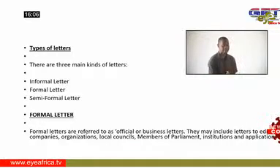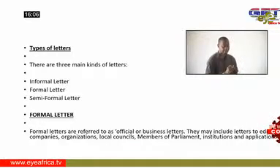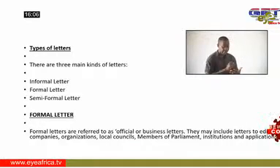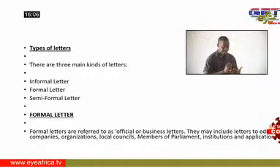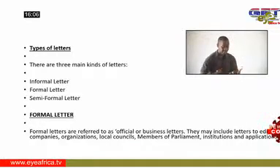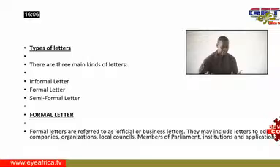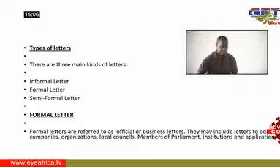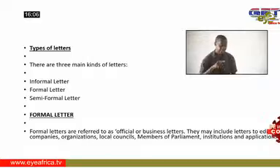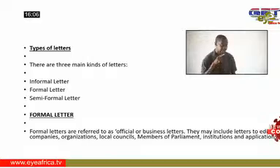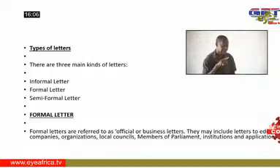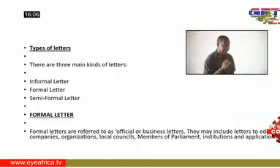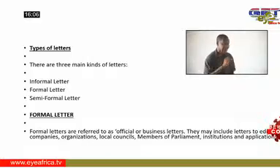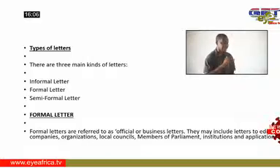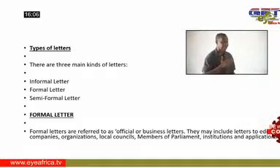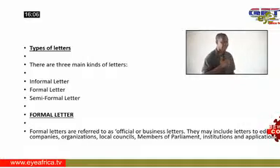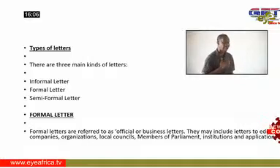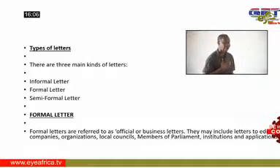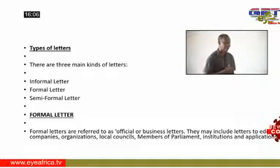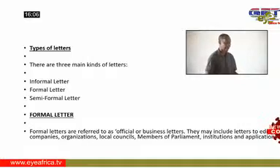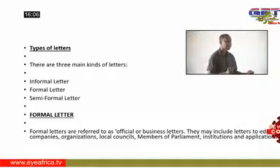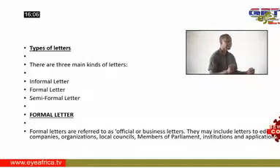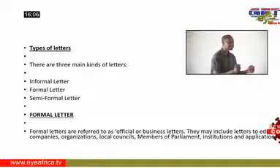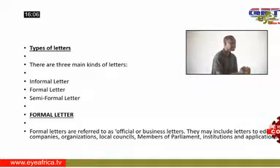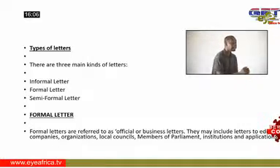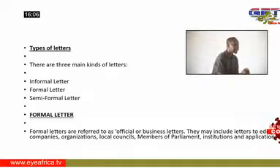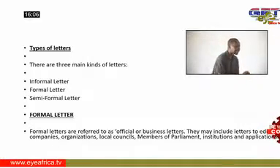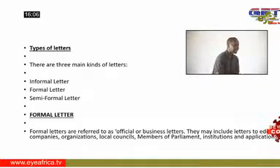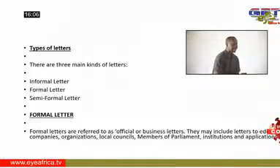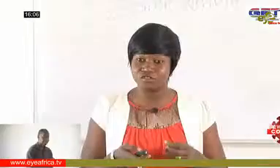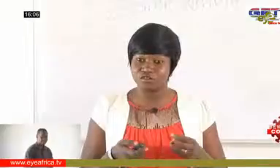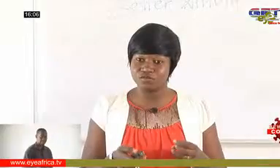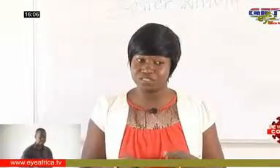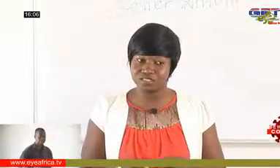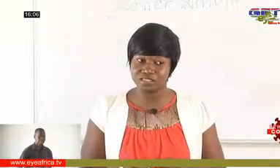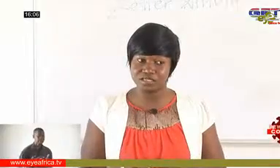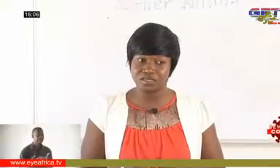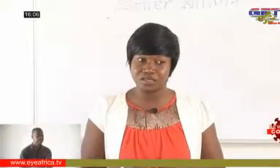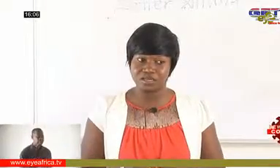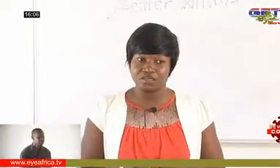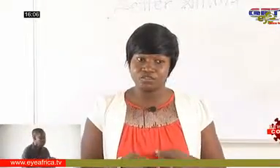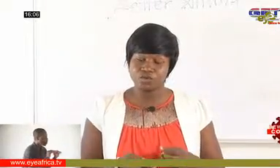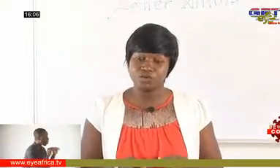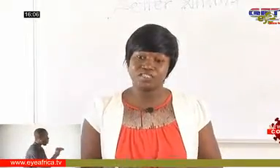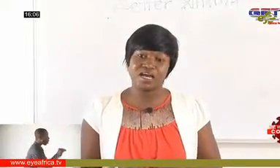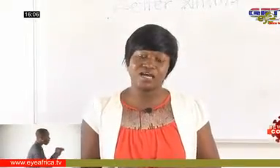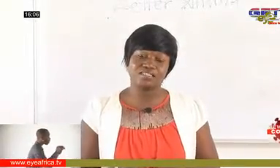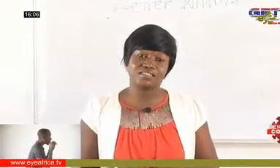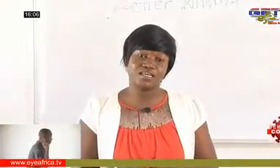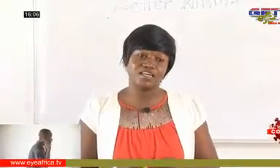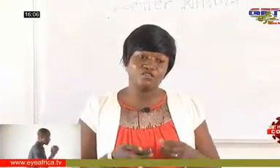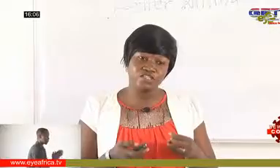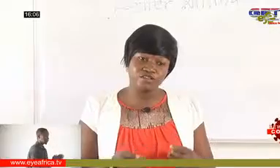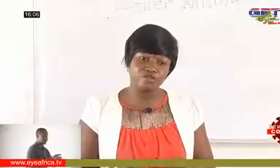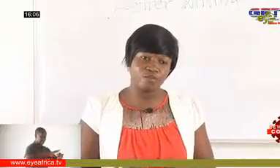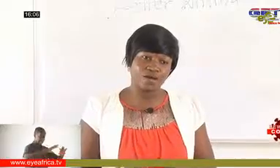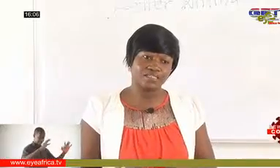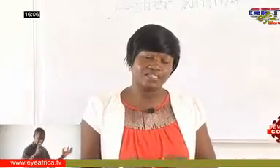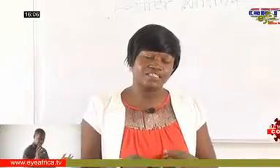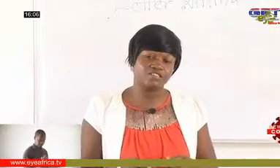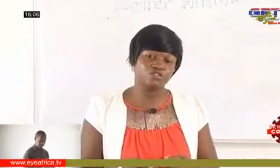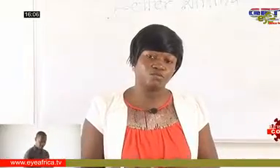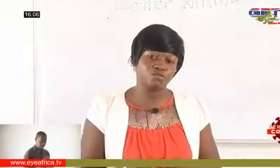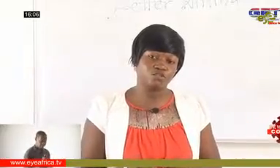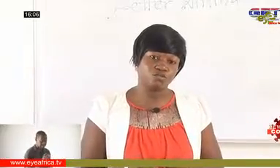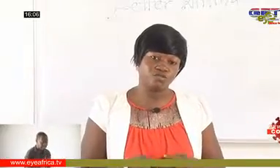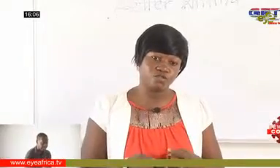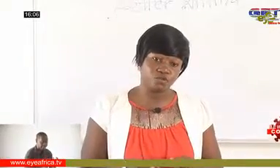letters that are business letters. They are letters that are sent to offices. So it has a unique format